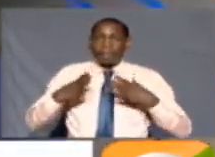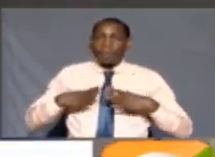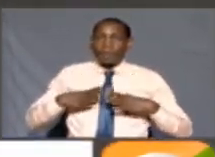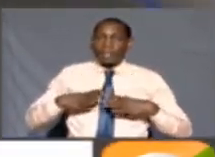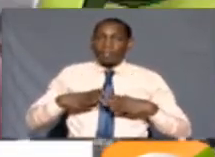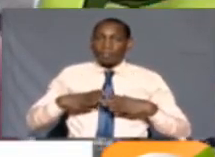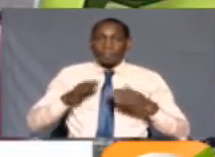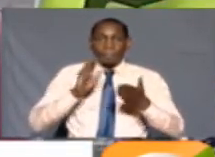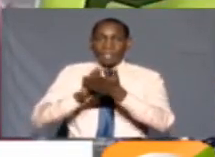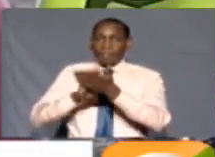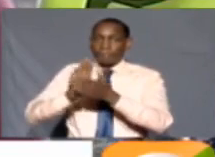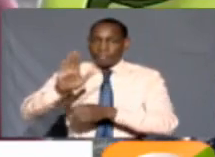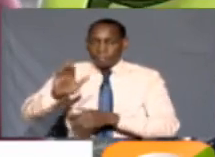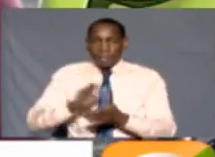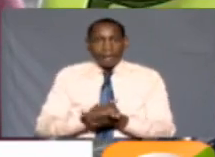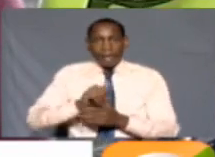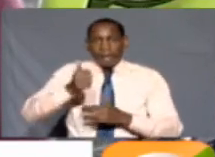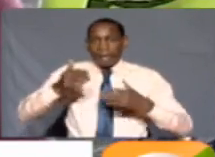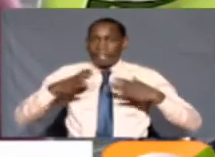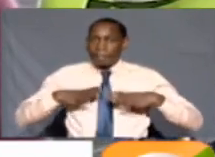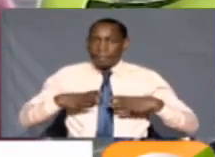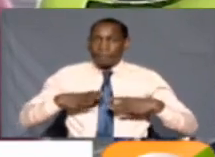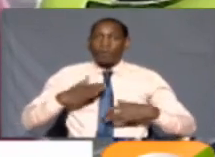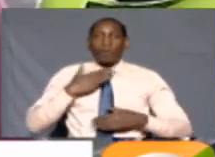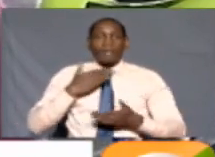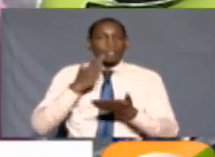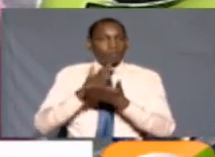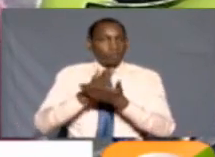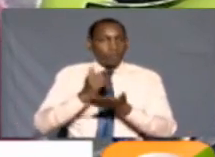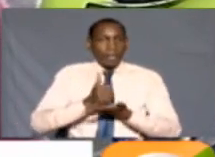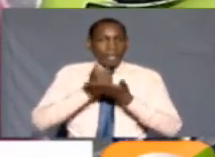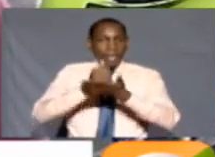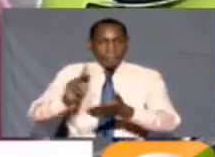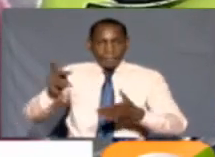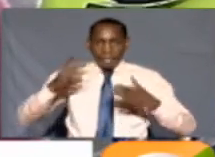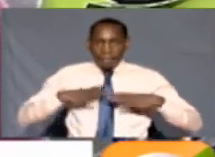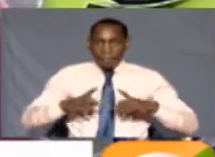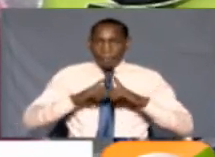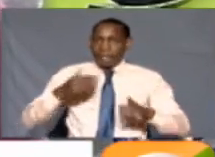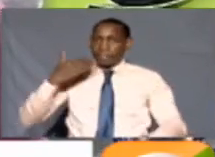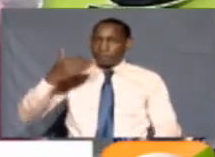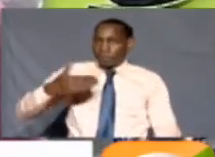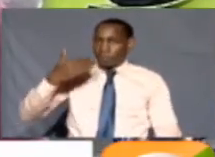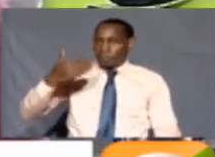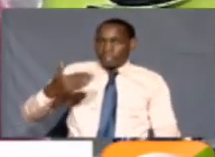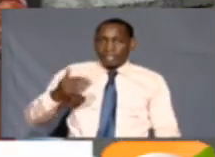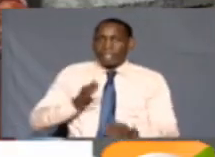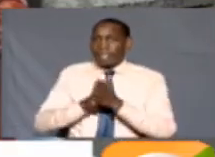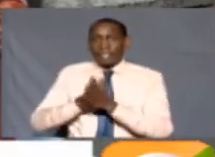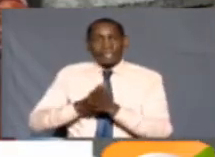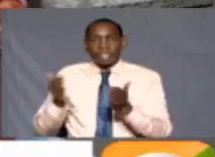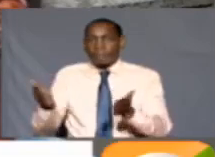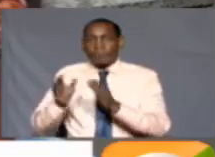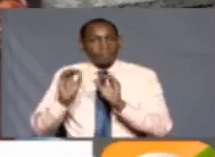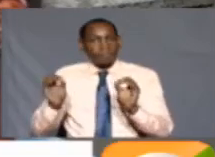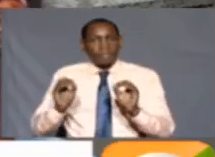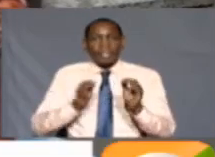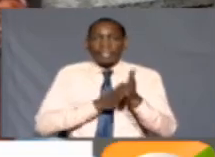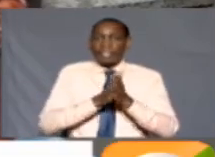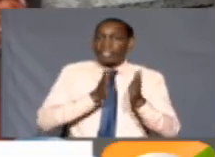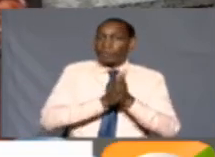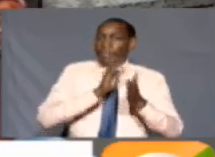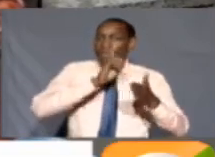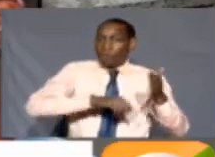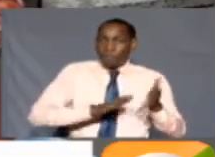self-glory. A few of them are really out to help Kenyans. But more often than not, we are not really interested in the motivation. What we are interested in